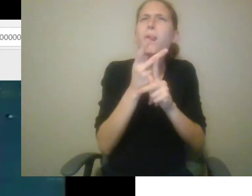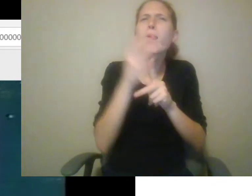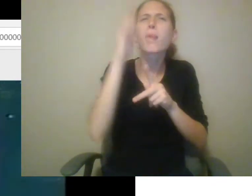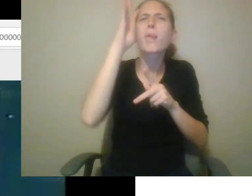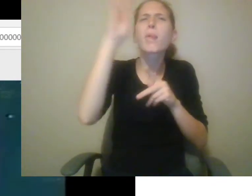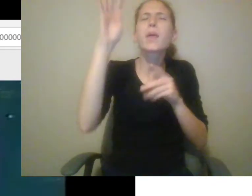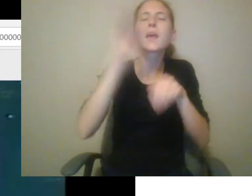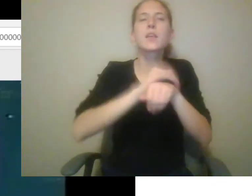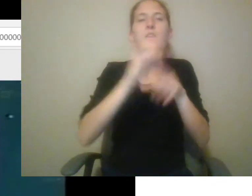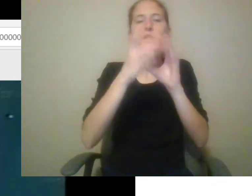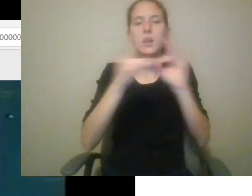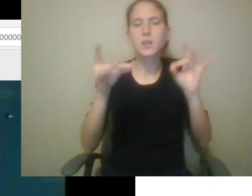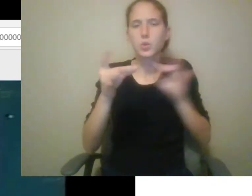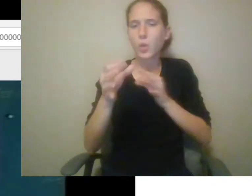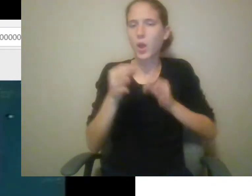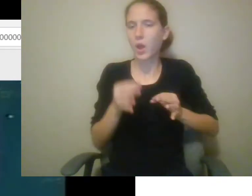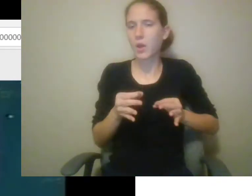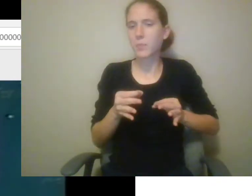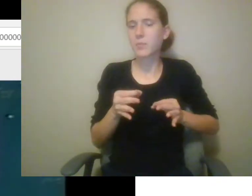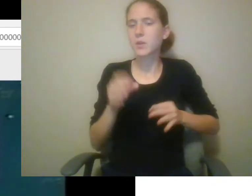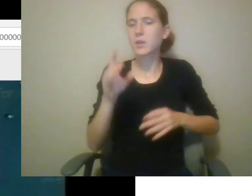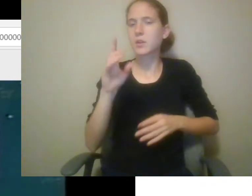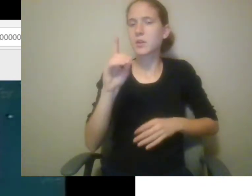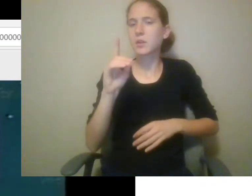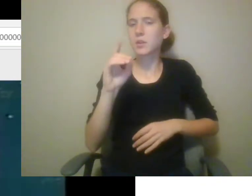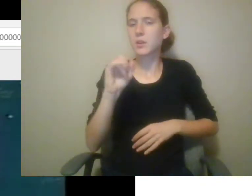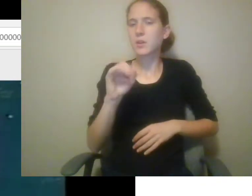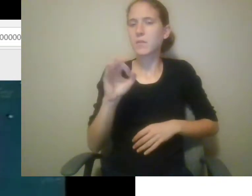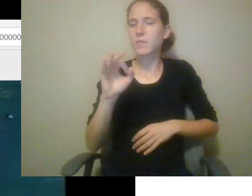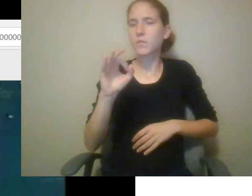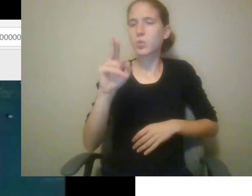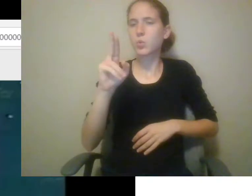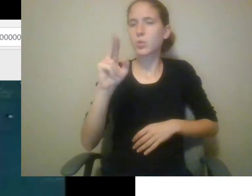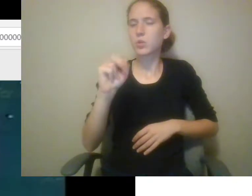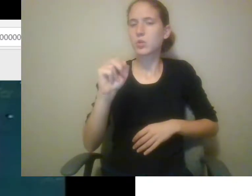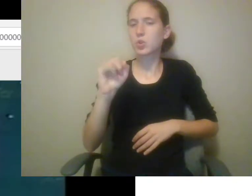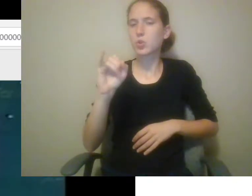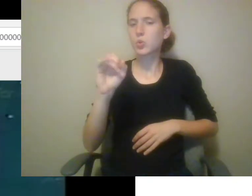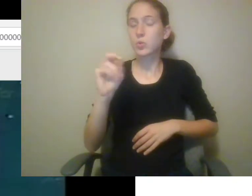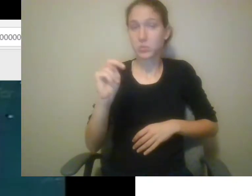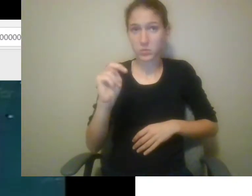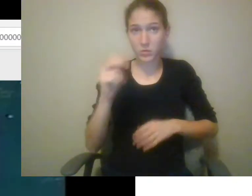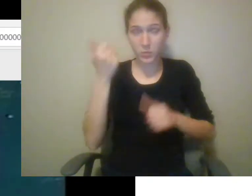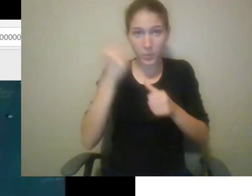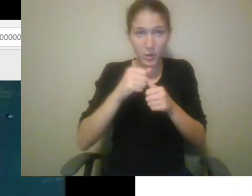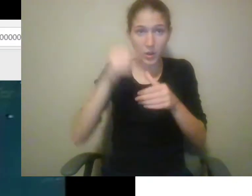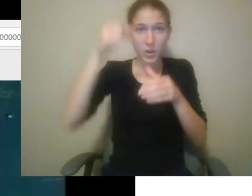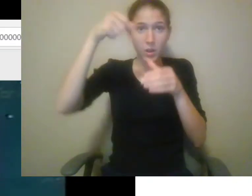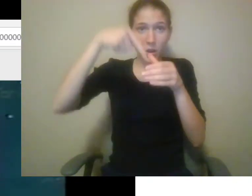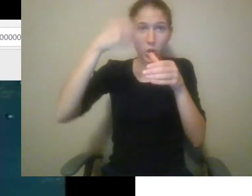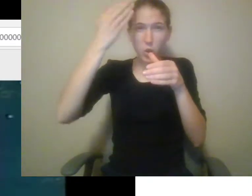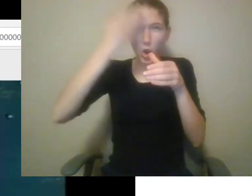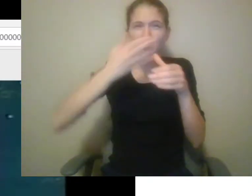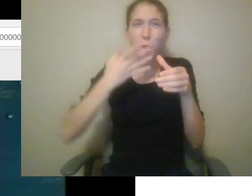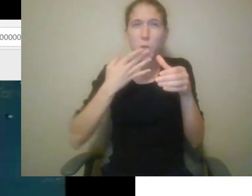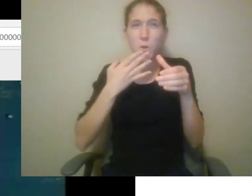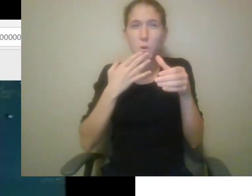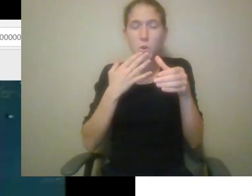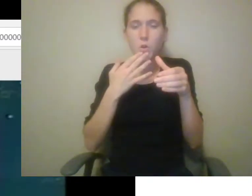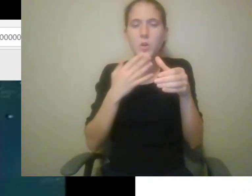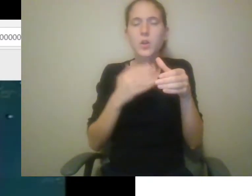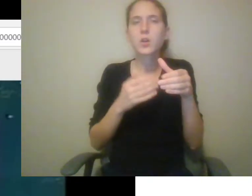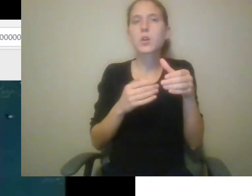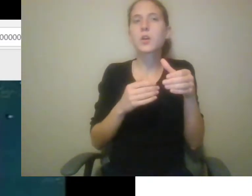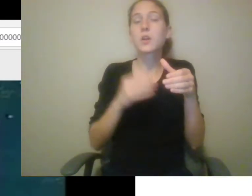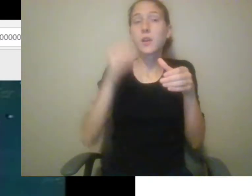here. Here's what we started with. This is a concentrated solution, right? Because this is the dark color. This is what we ended up with. All right? It's a